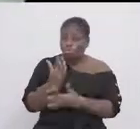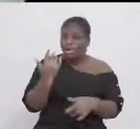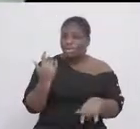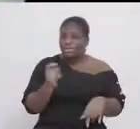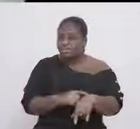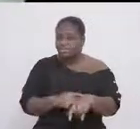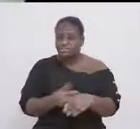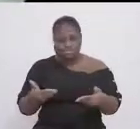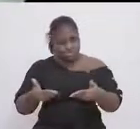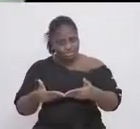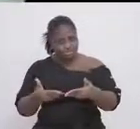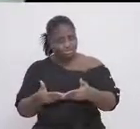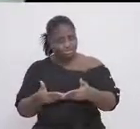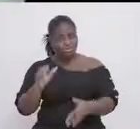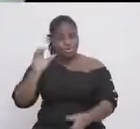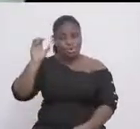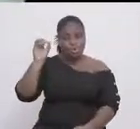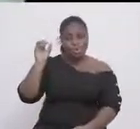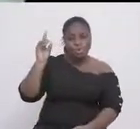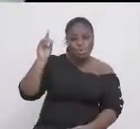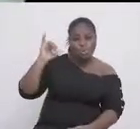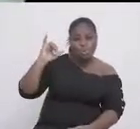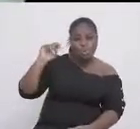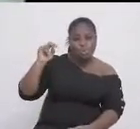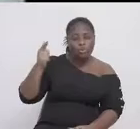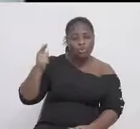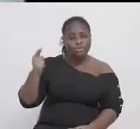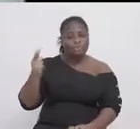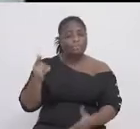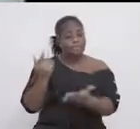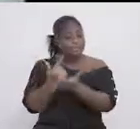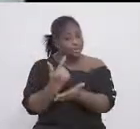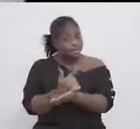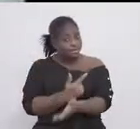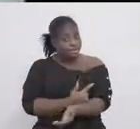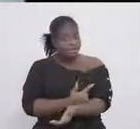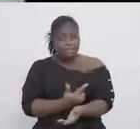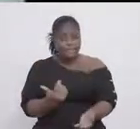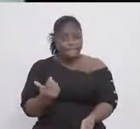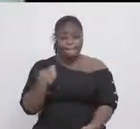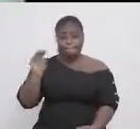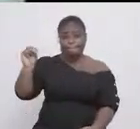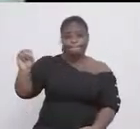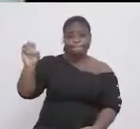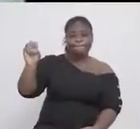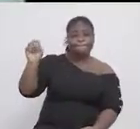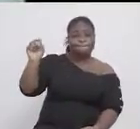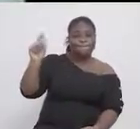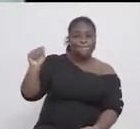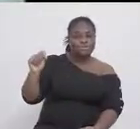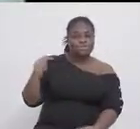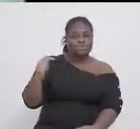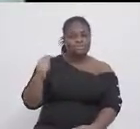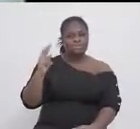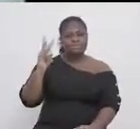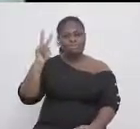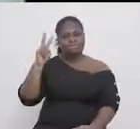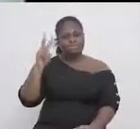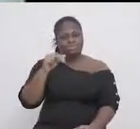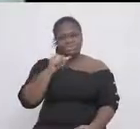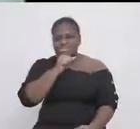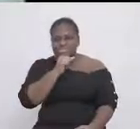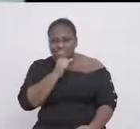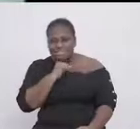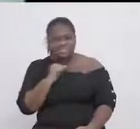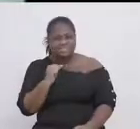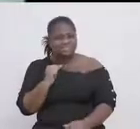to introduce them to coding. I mean, when I started my coding lessons at MEST, and it was 2 years